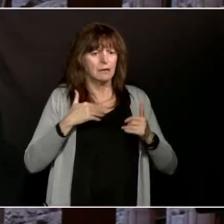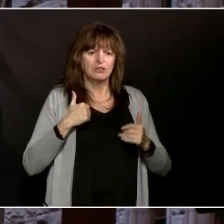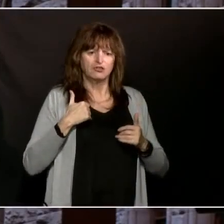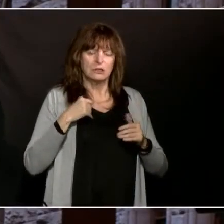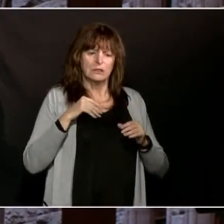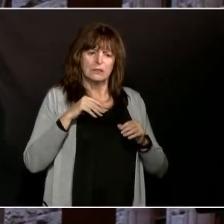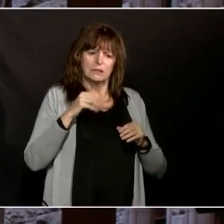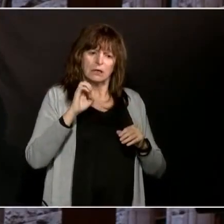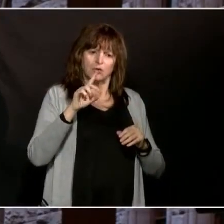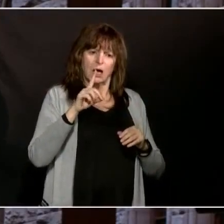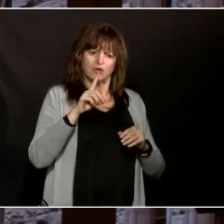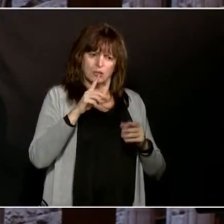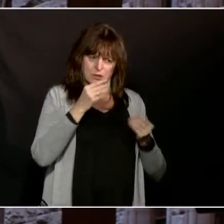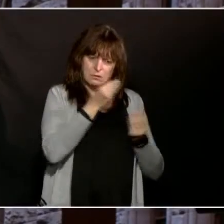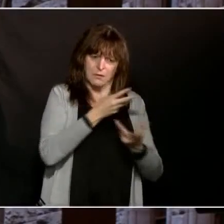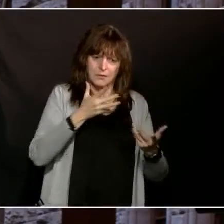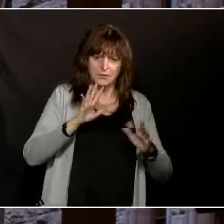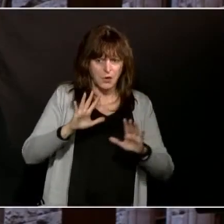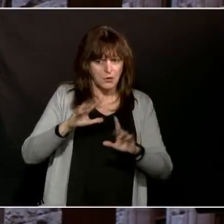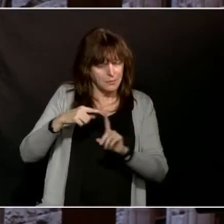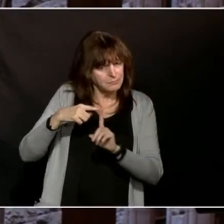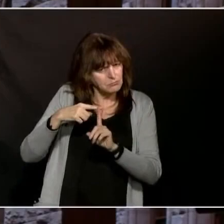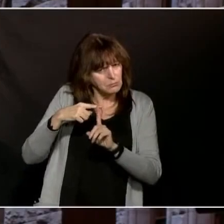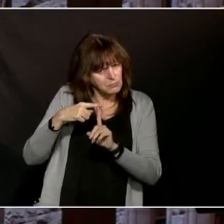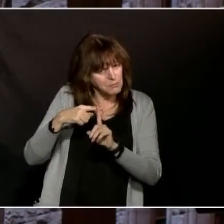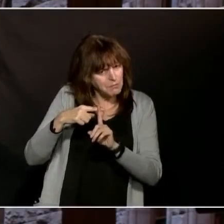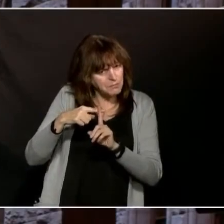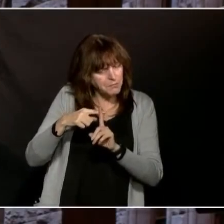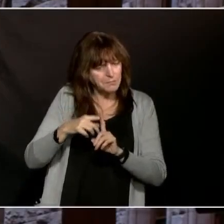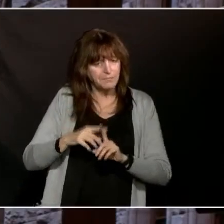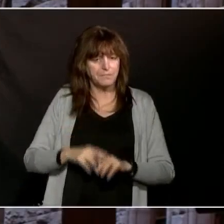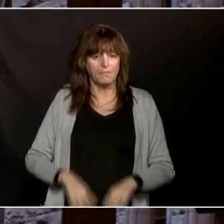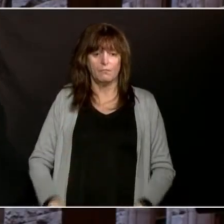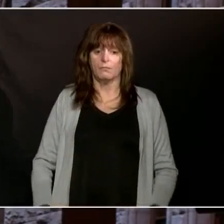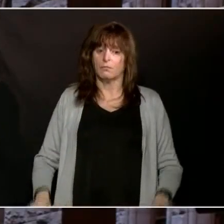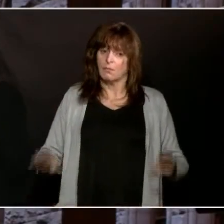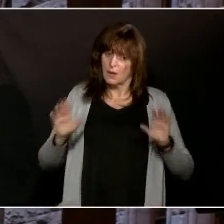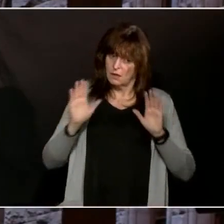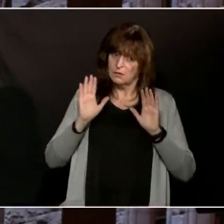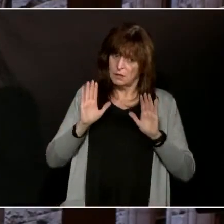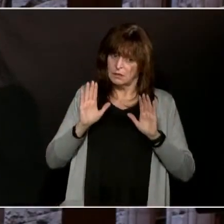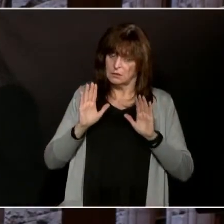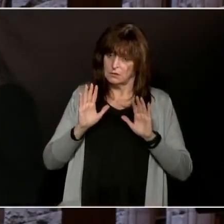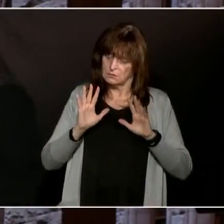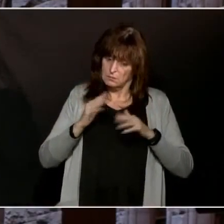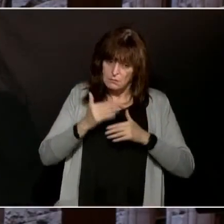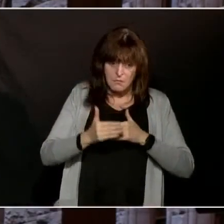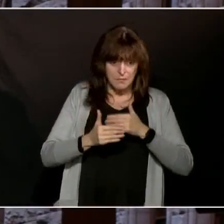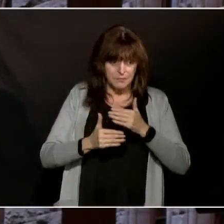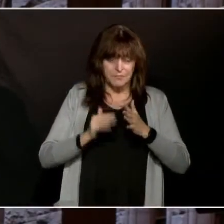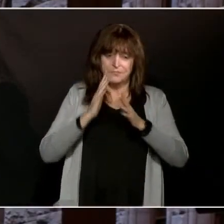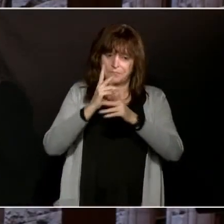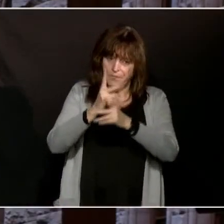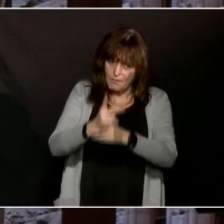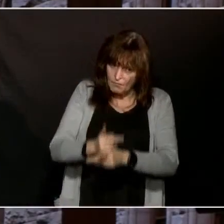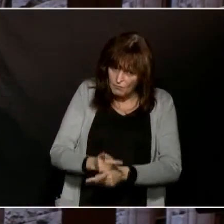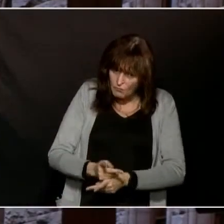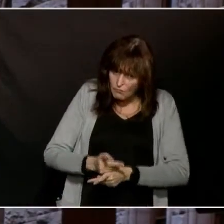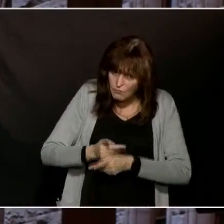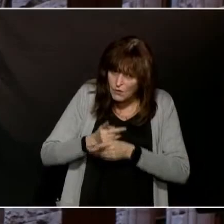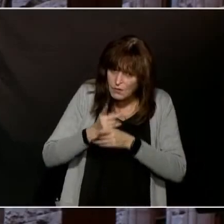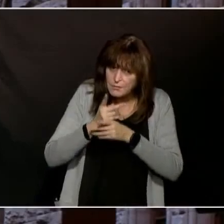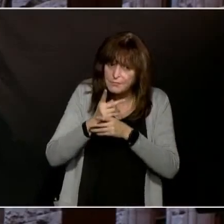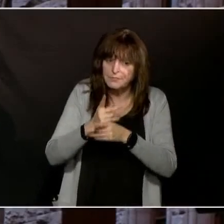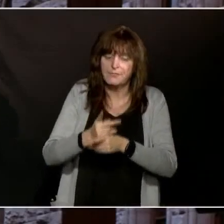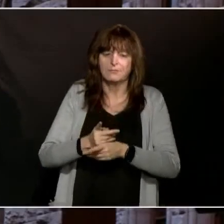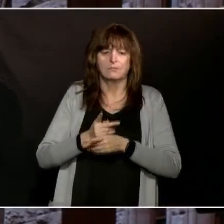But at the same time, we're not out of the woods on these issues. I'll talk about that in a moment. Our testing volumes, even compared to the fall, were still